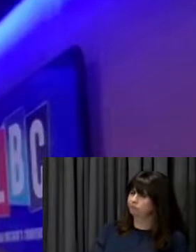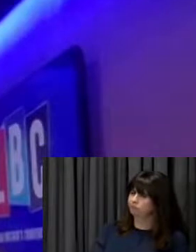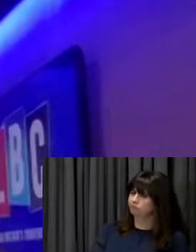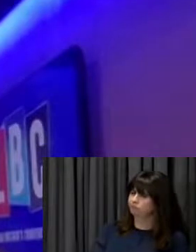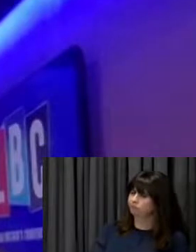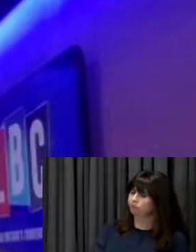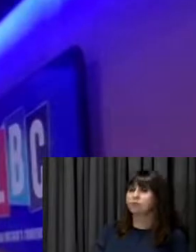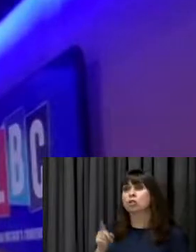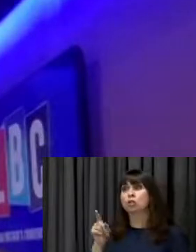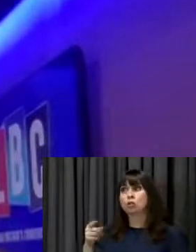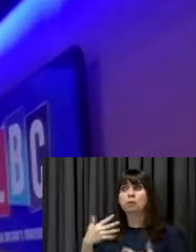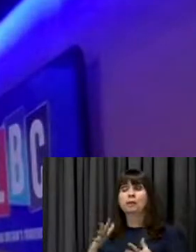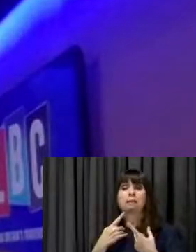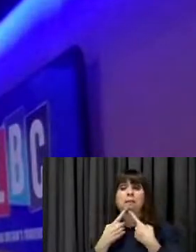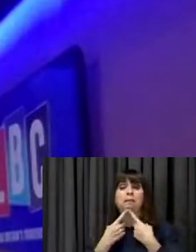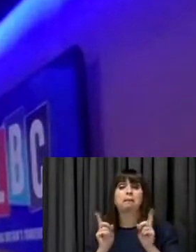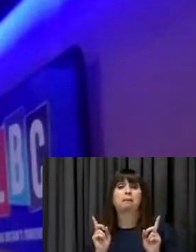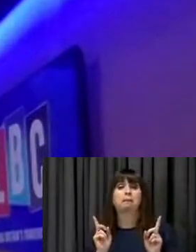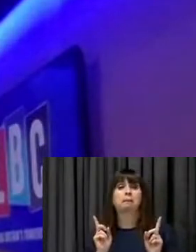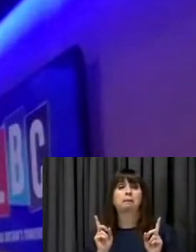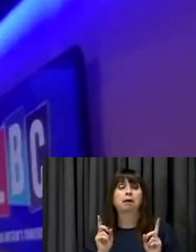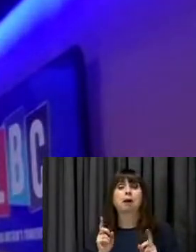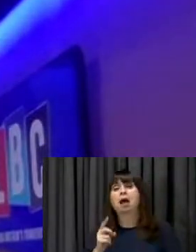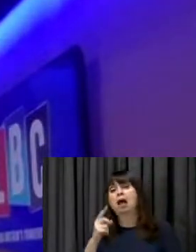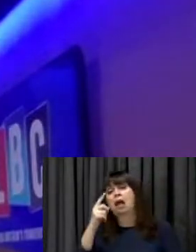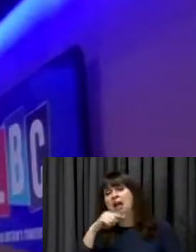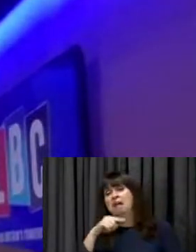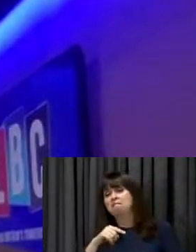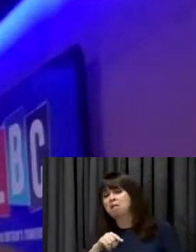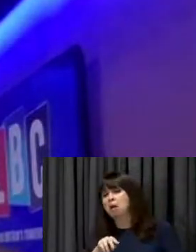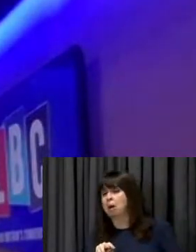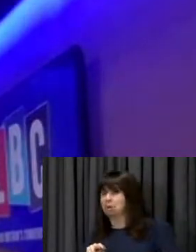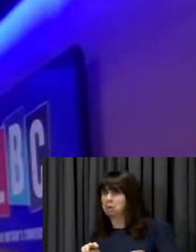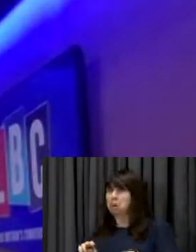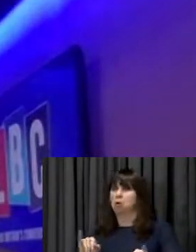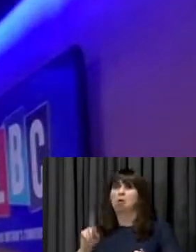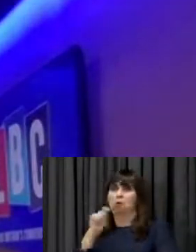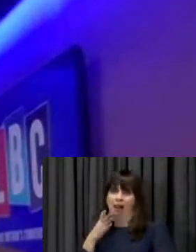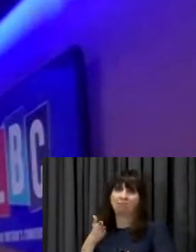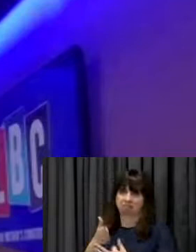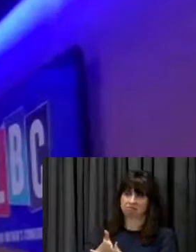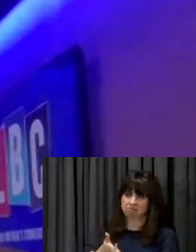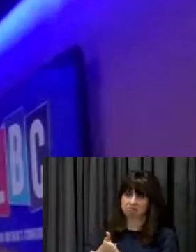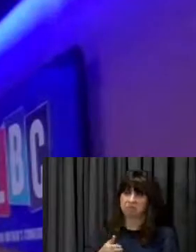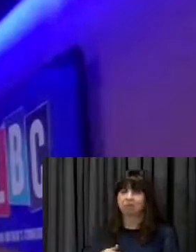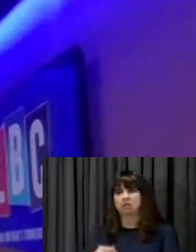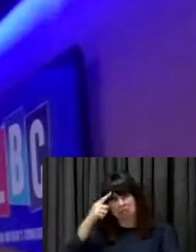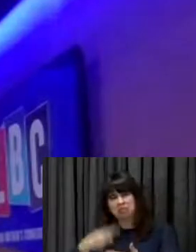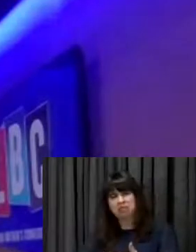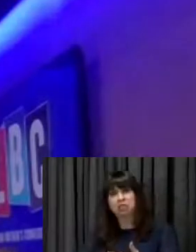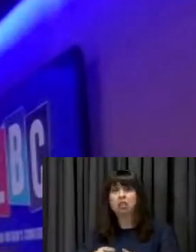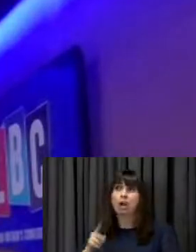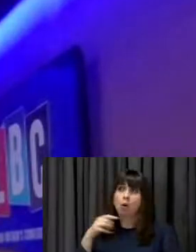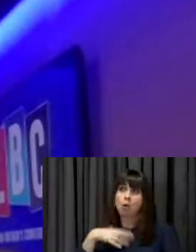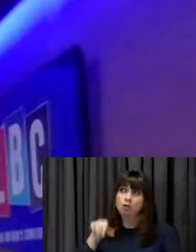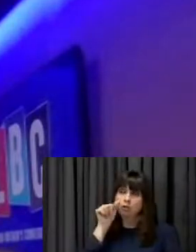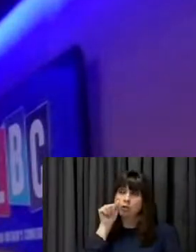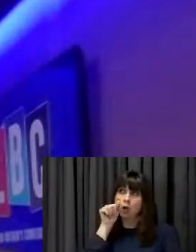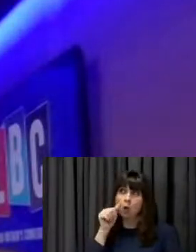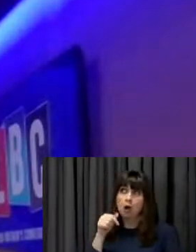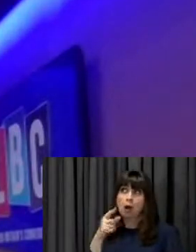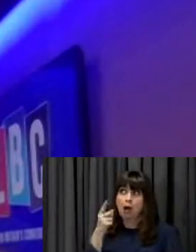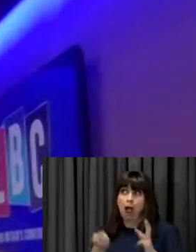extra measures if they're needed in answers to previous questions, but I wondered if I could ask you directly and get a direct answer from you. Is a fire break off